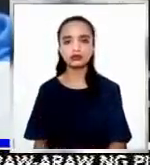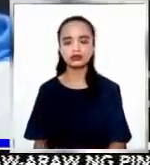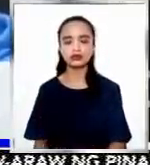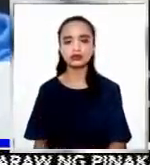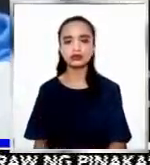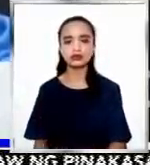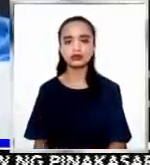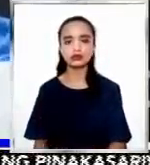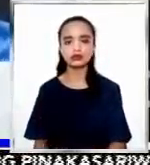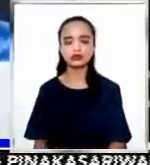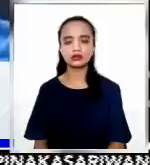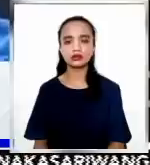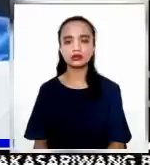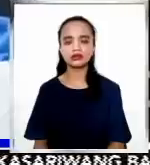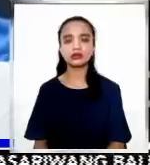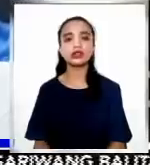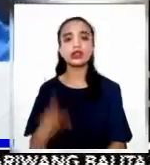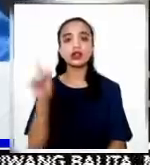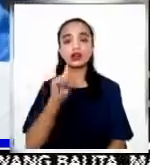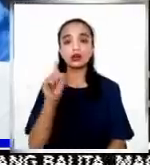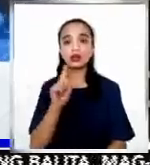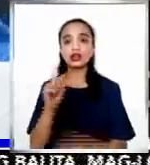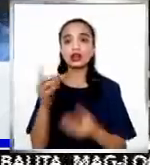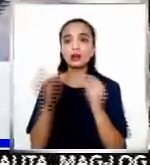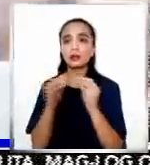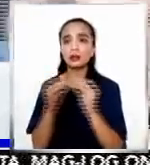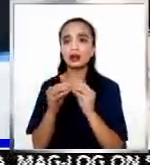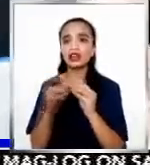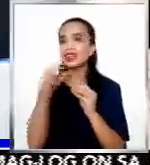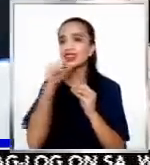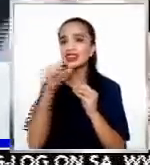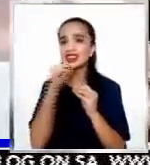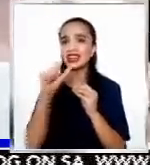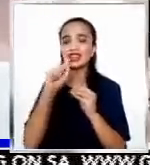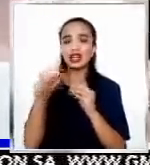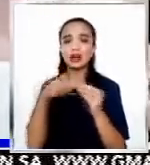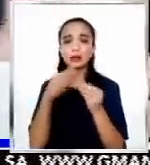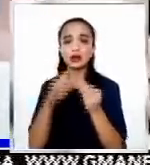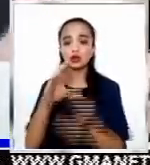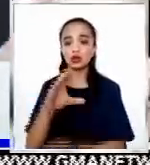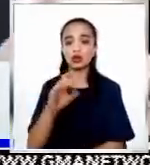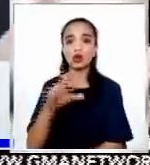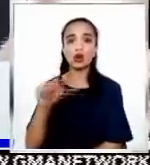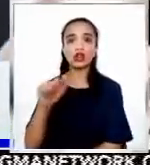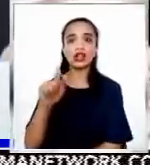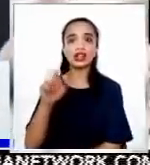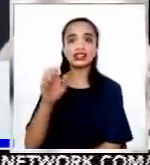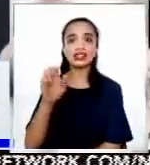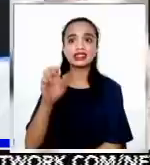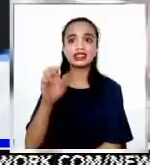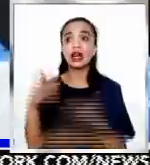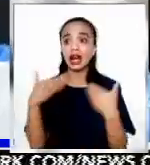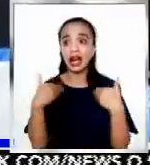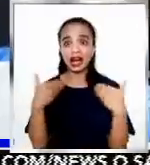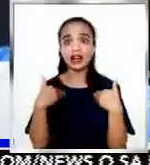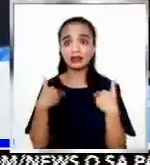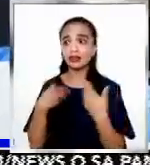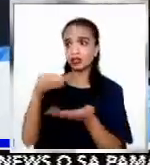what we put a lot of weight is not actually the collateral. The ingredients were there for the Lopez loans at that time.